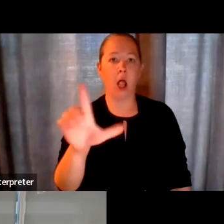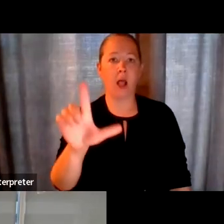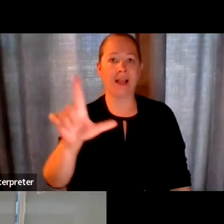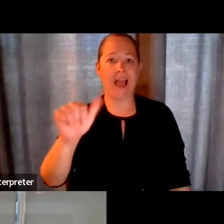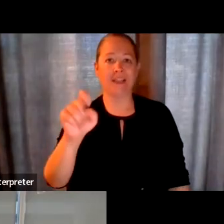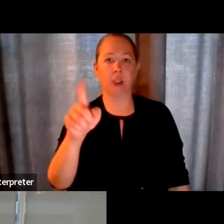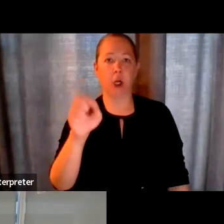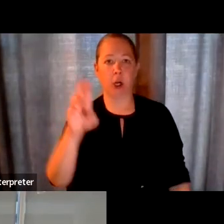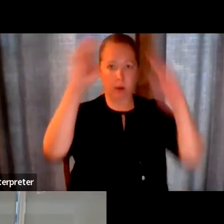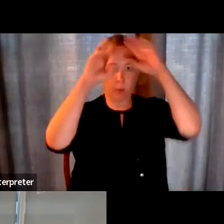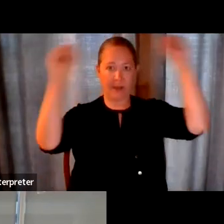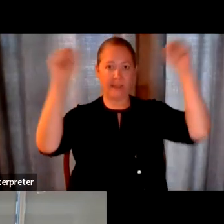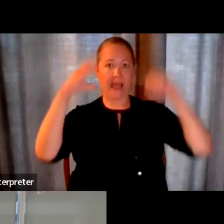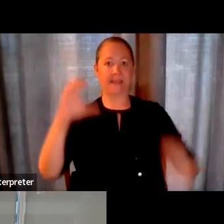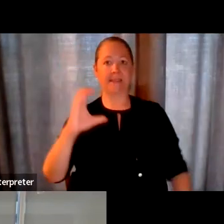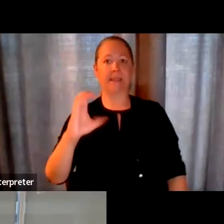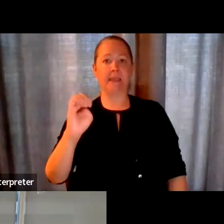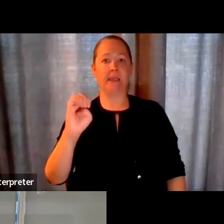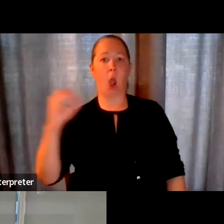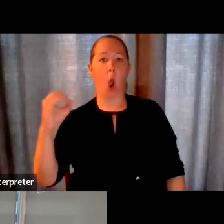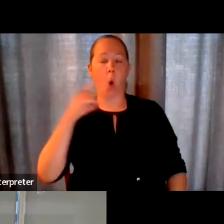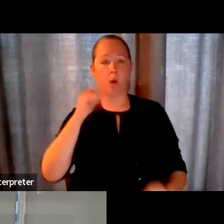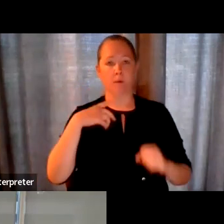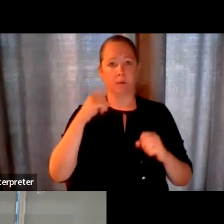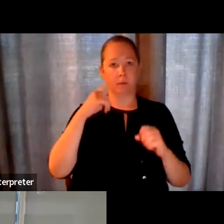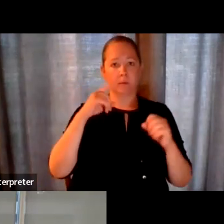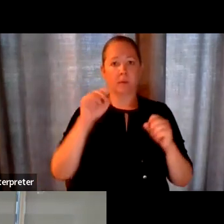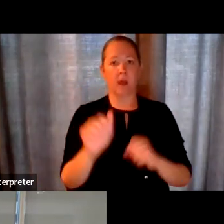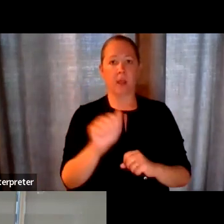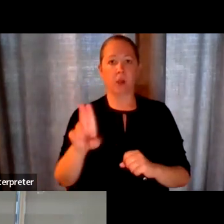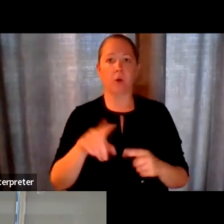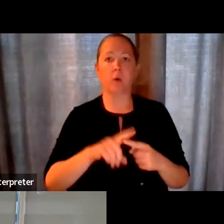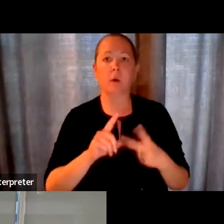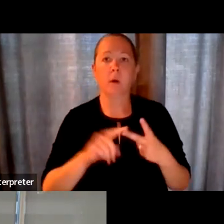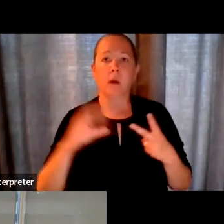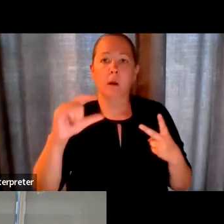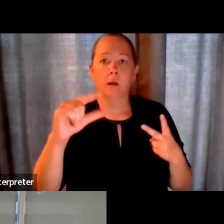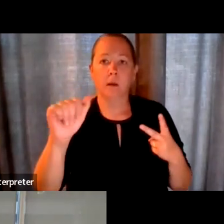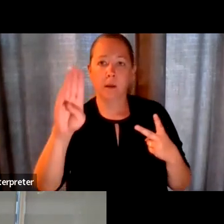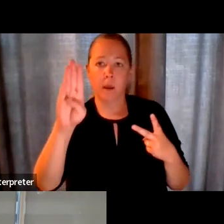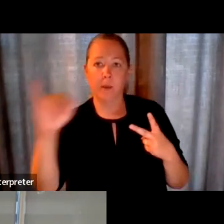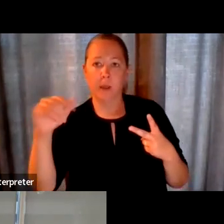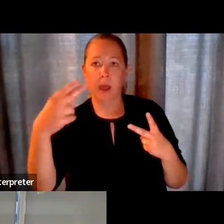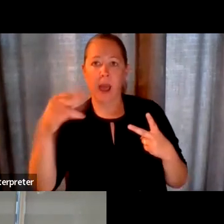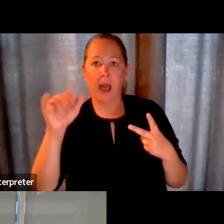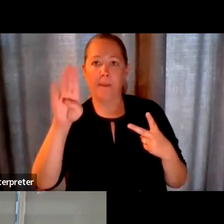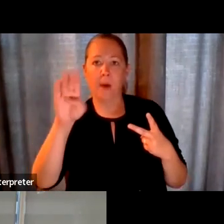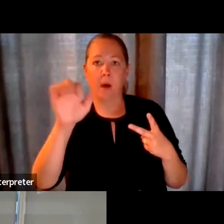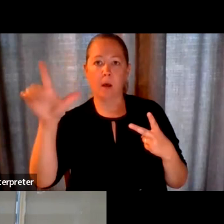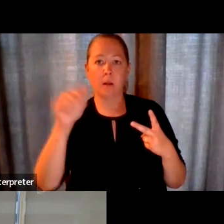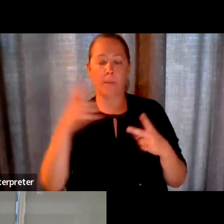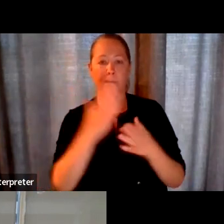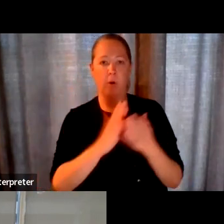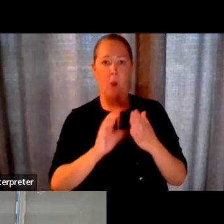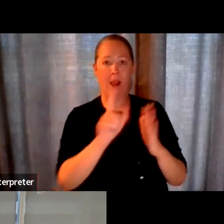CEO of Americans United, Gabi Hybel, the Madison Legal Fellow here at AU and a member of our legal staff